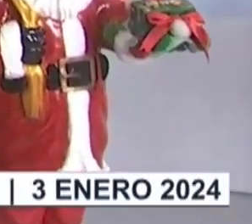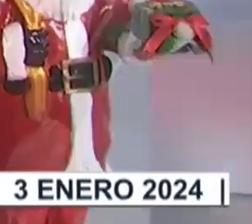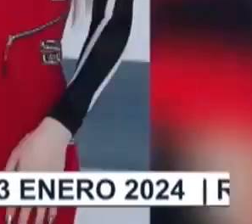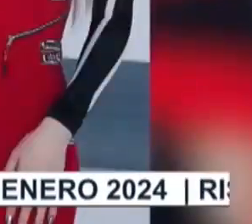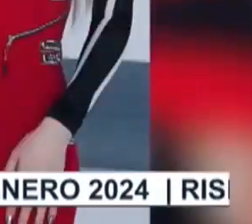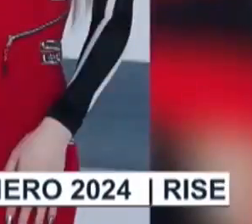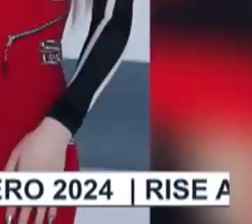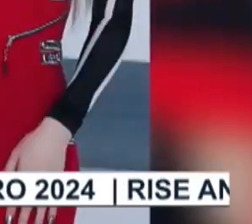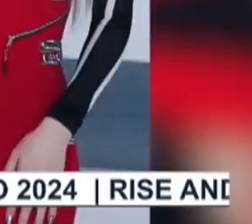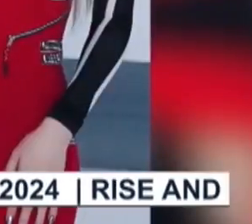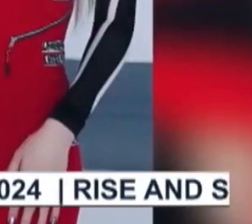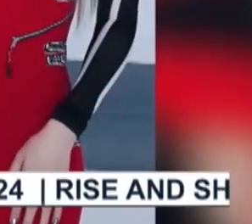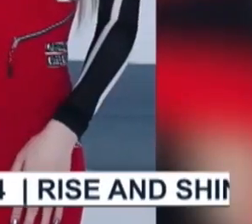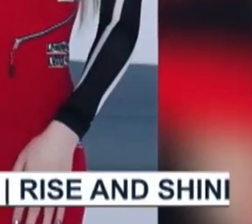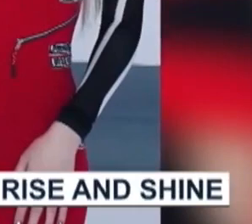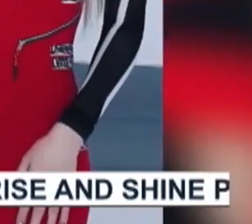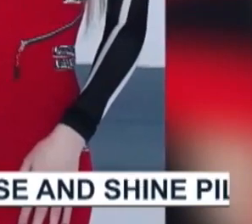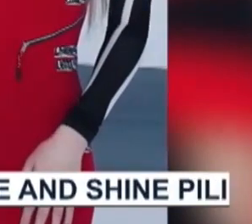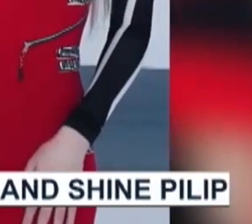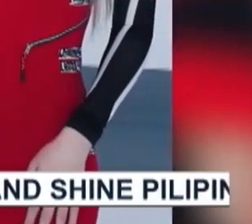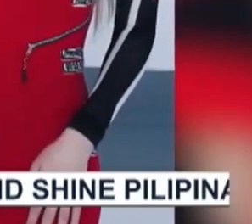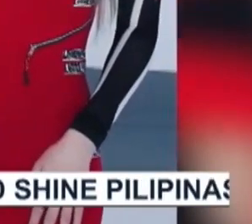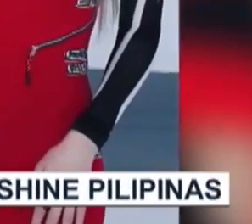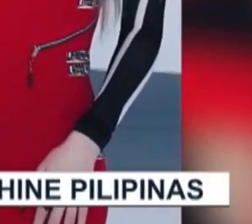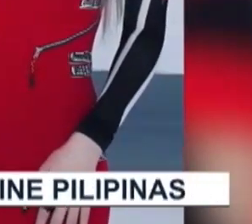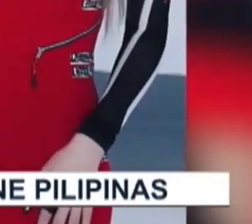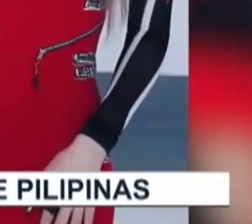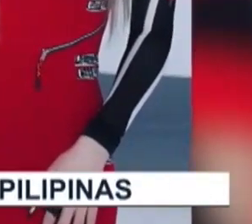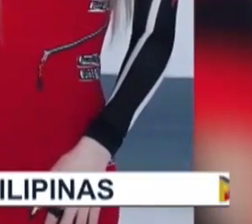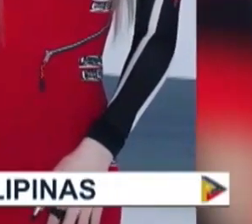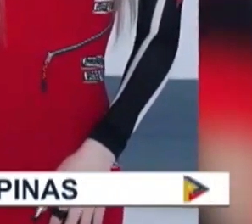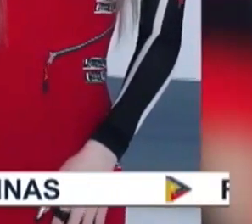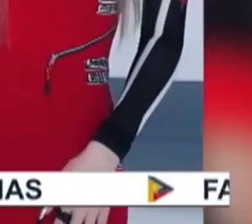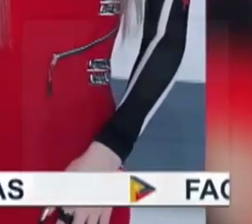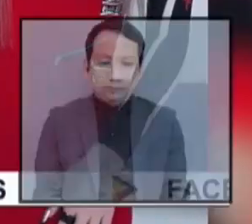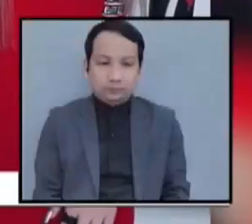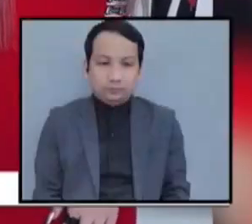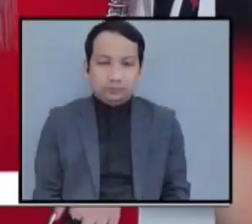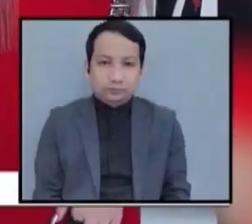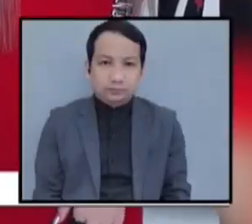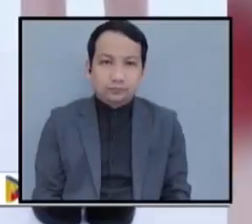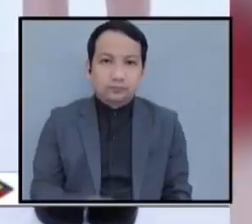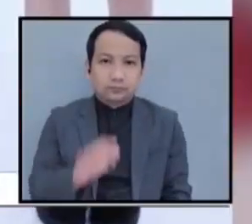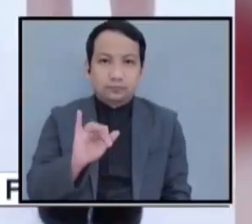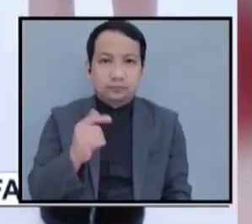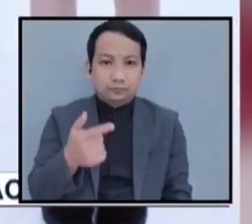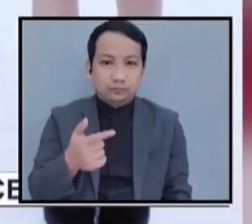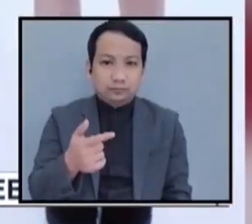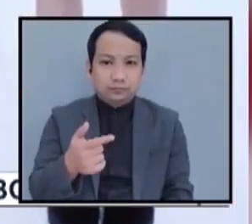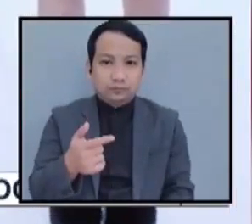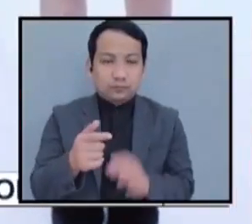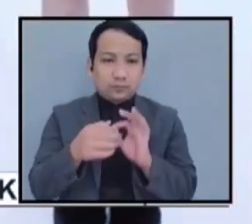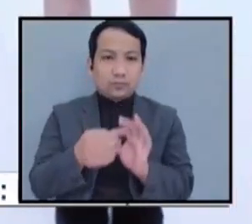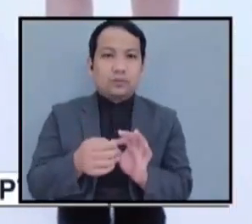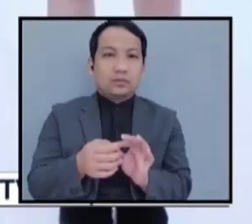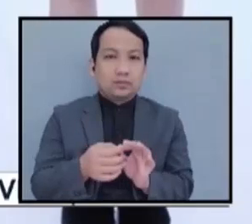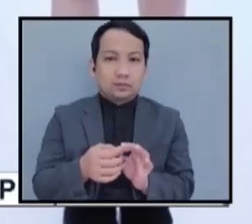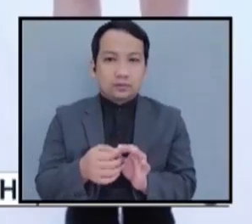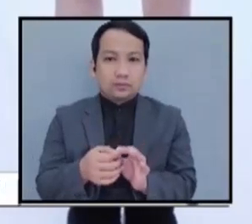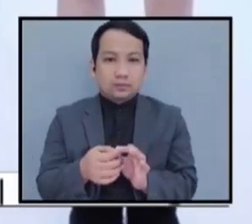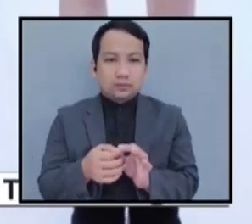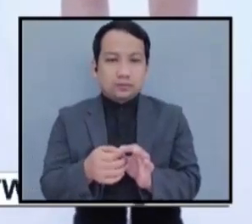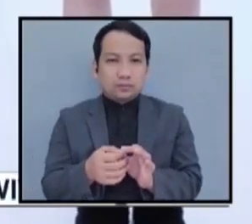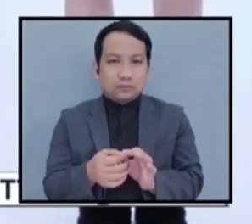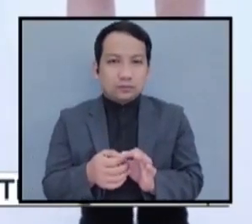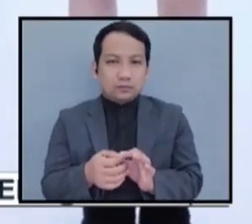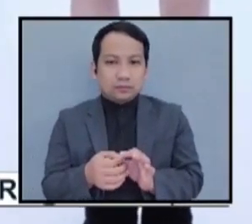February. This good news was announced by their agency YG Entertainment through their official YouTube channel. Ayon sa YG